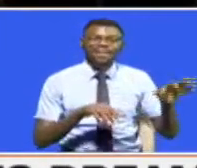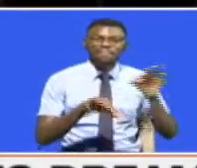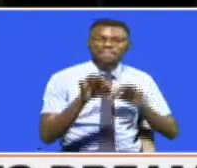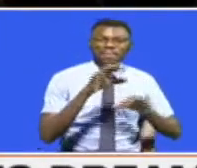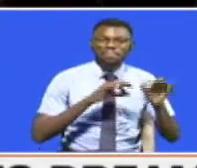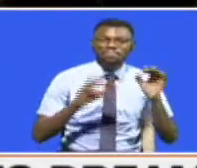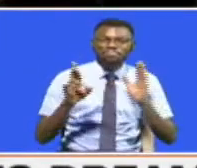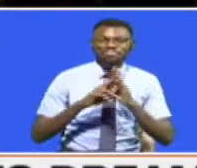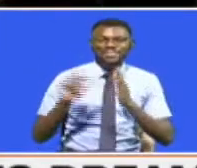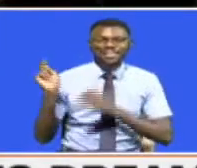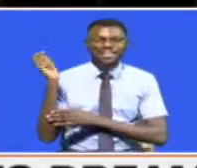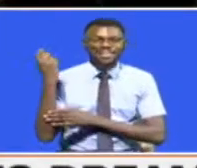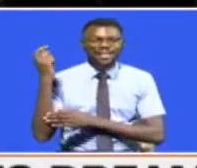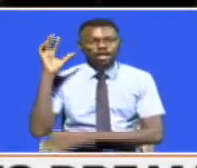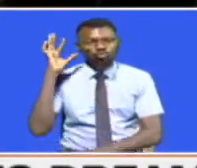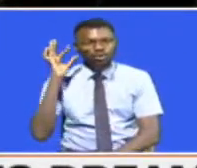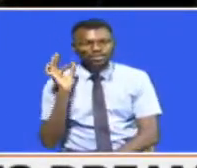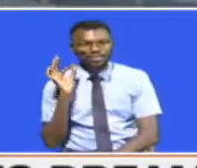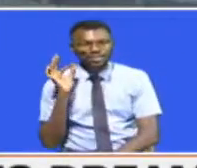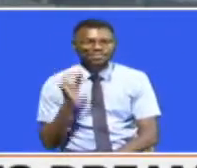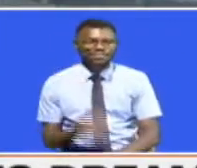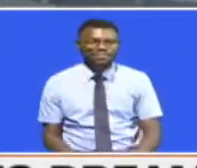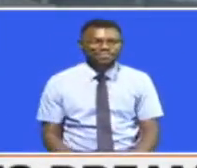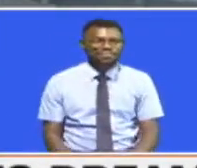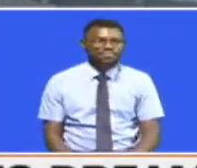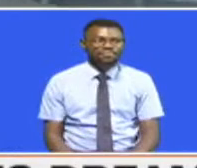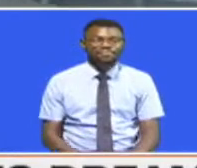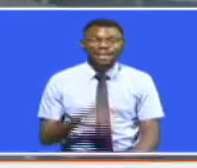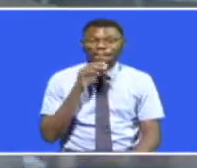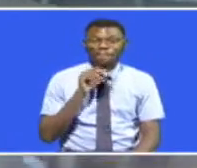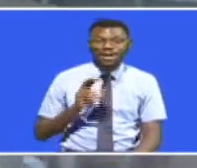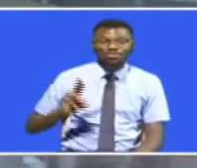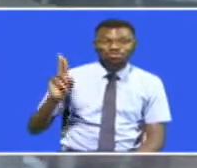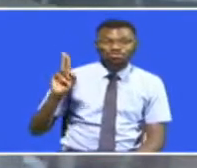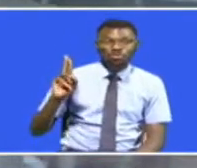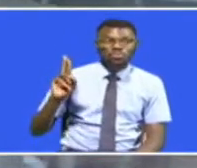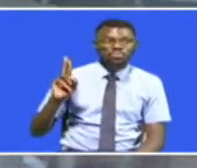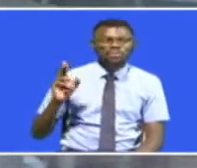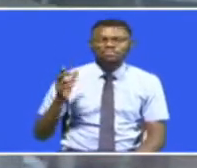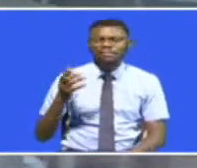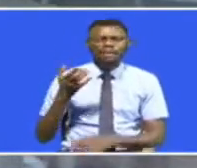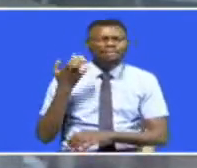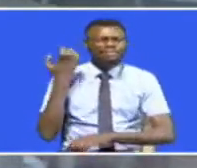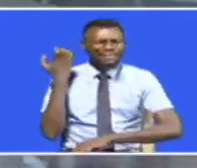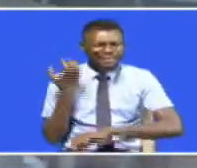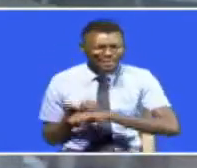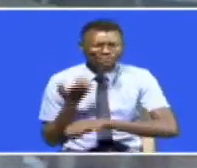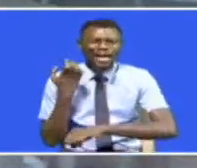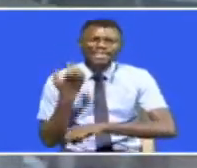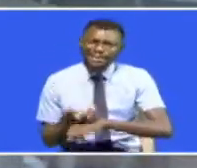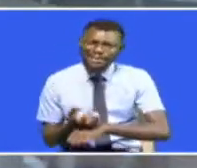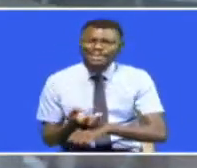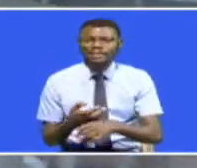Tunisia. Manchester United have had a difficult run in the Premier League and European Soccer.